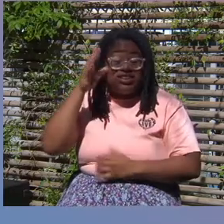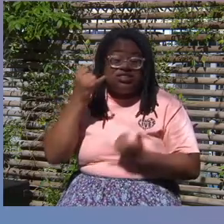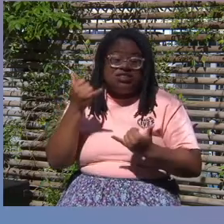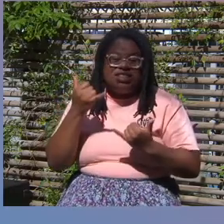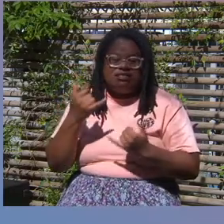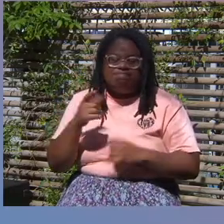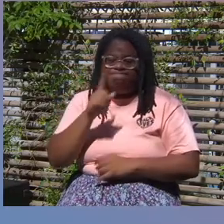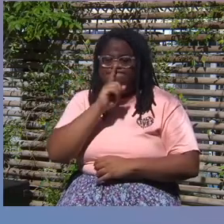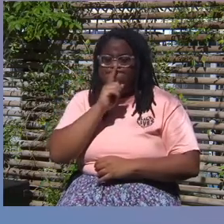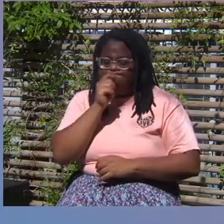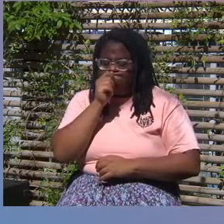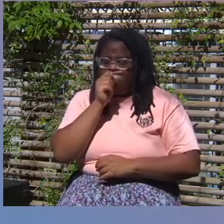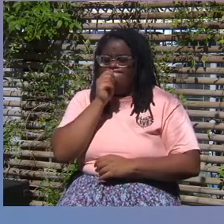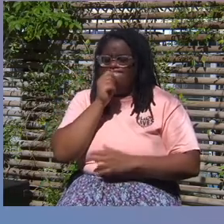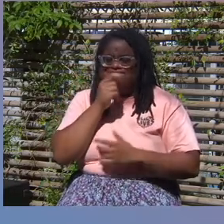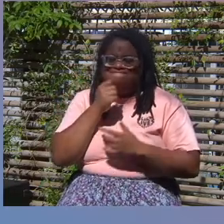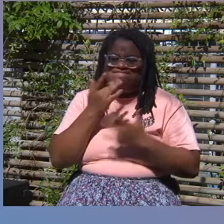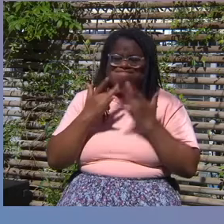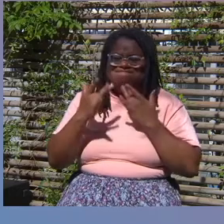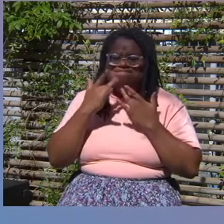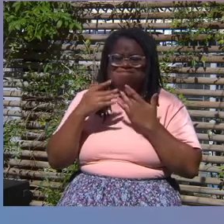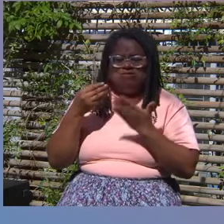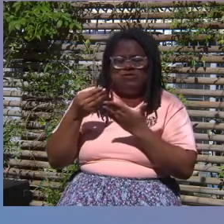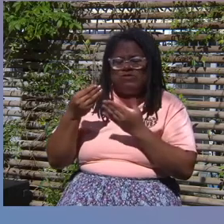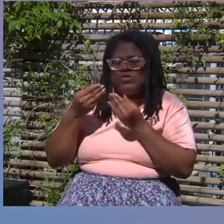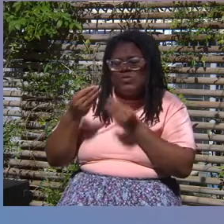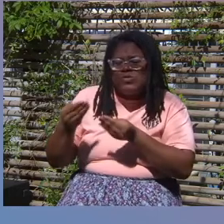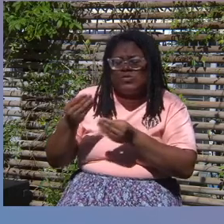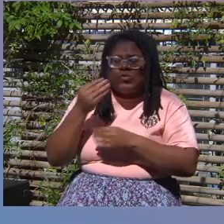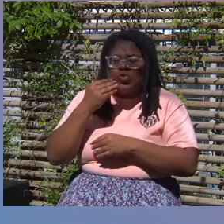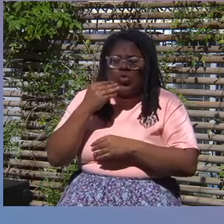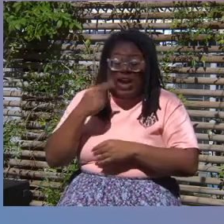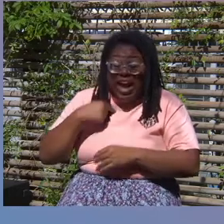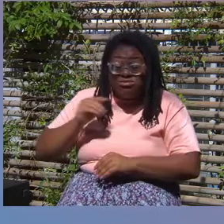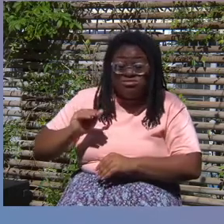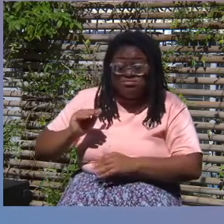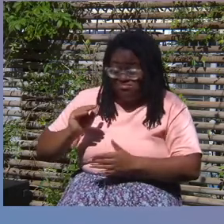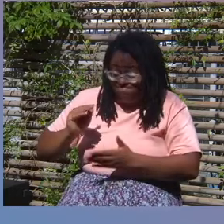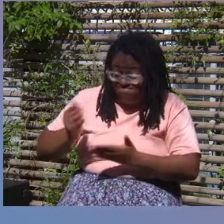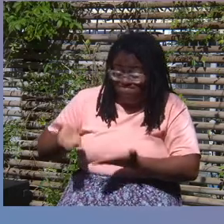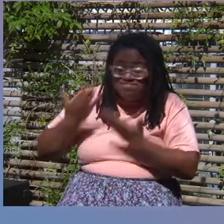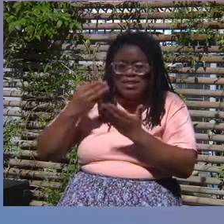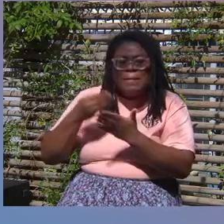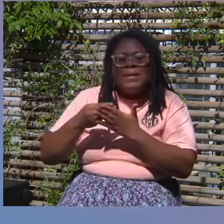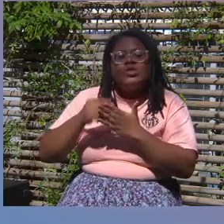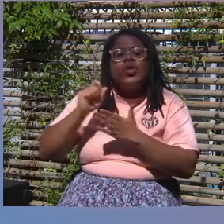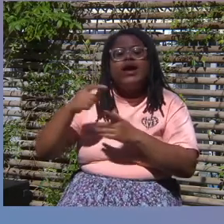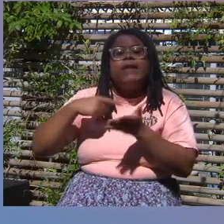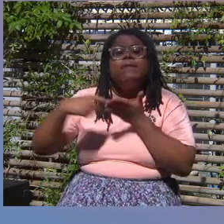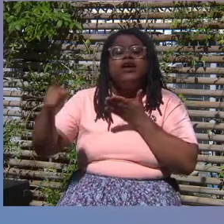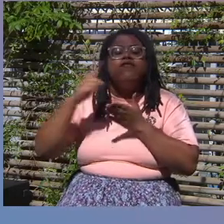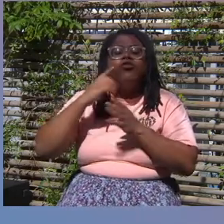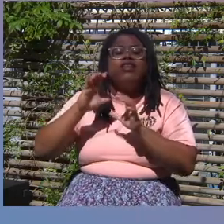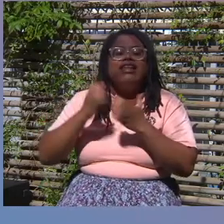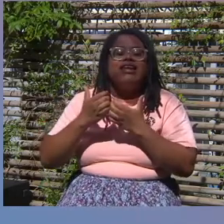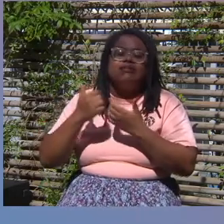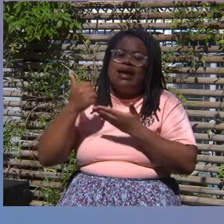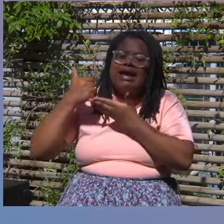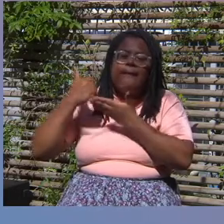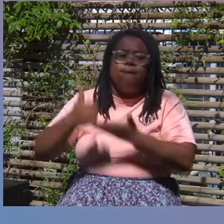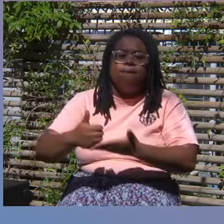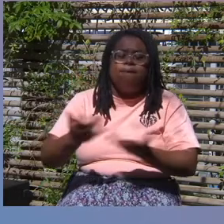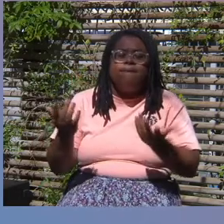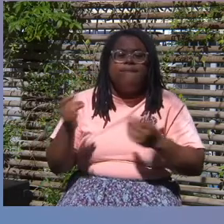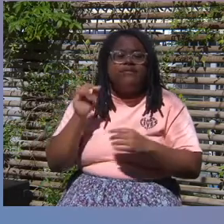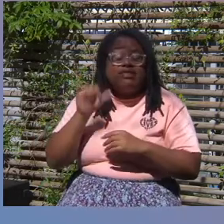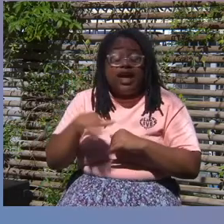are strapped, they can hardly give them food. So I have to raise money so I can pay for their classes, I can help them.